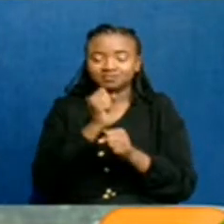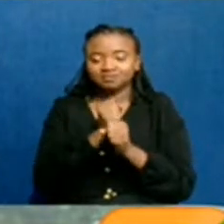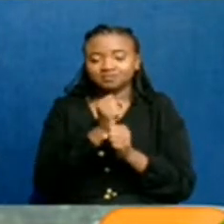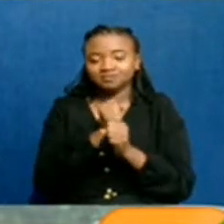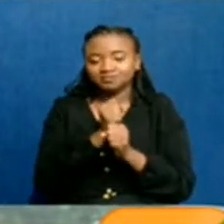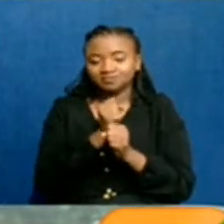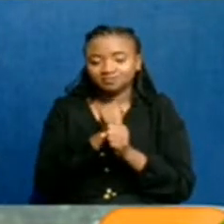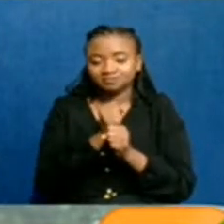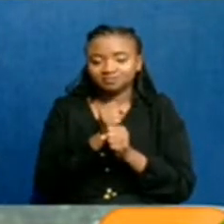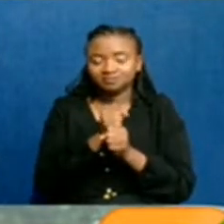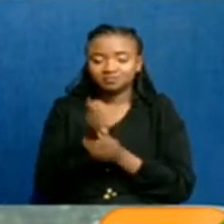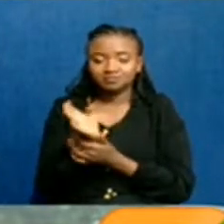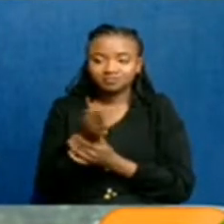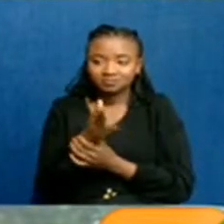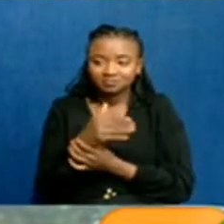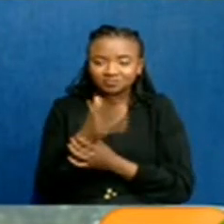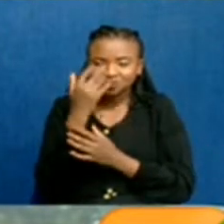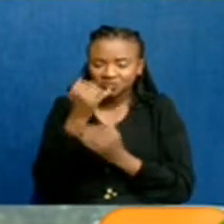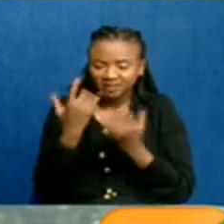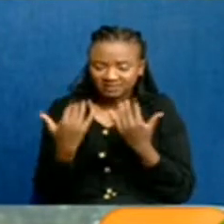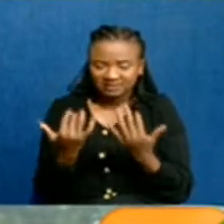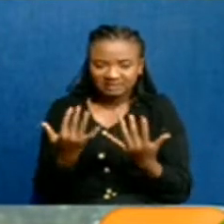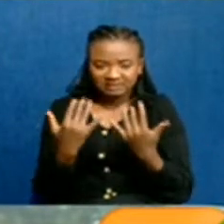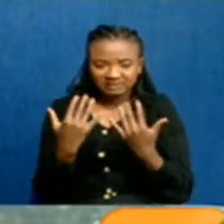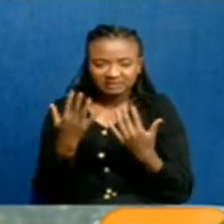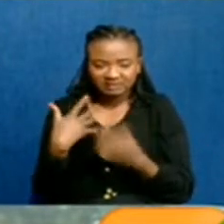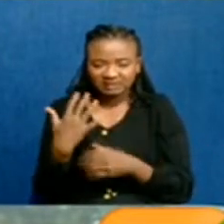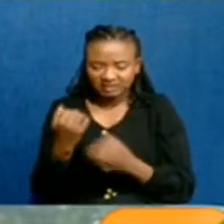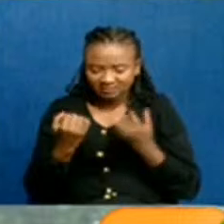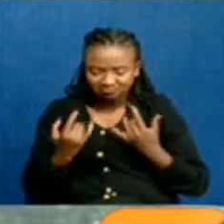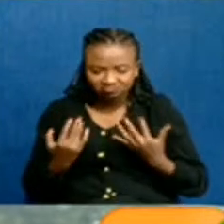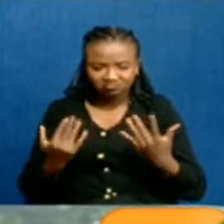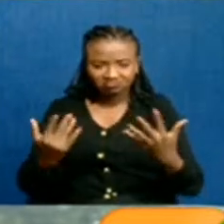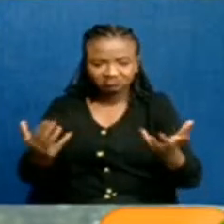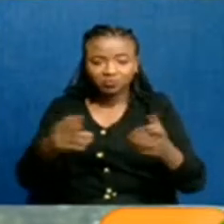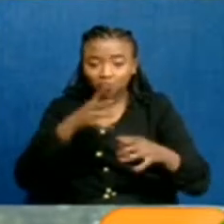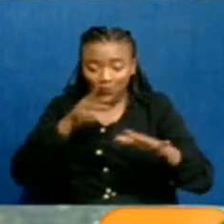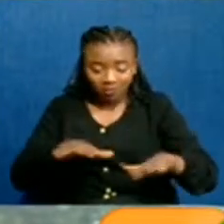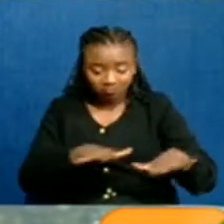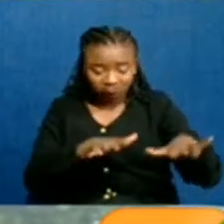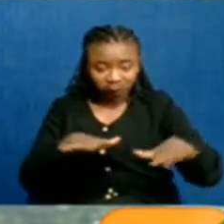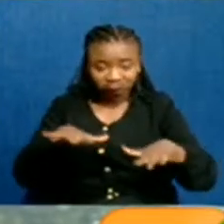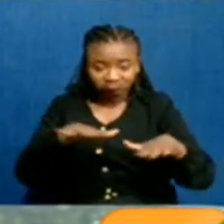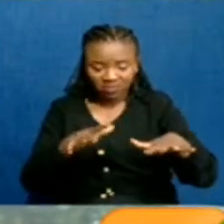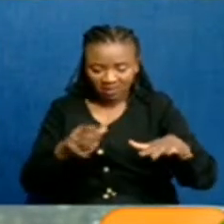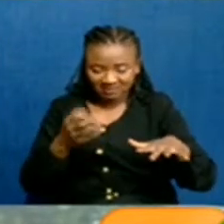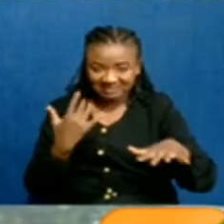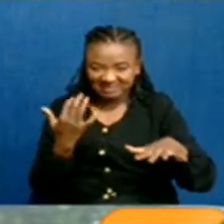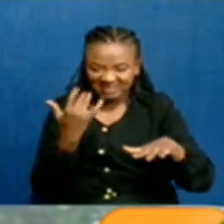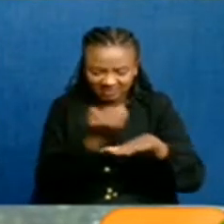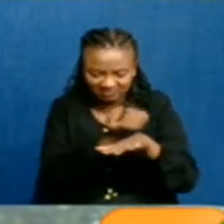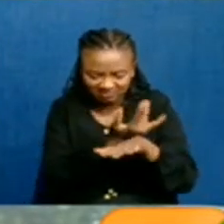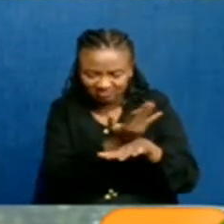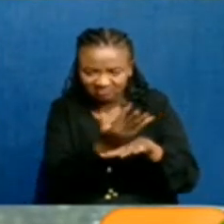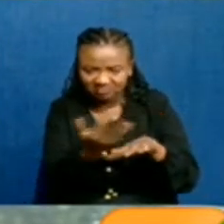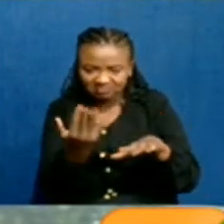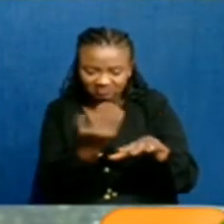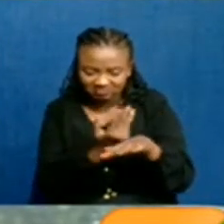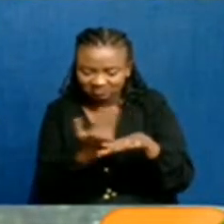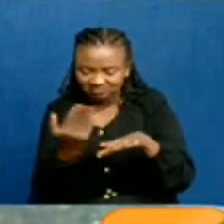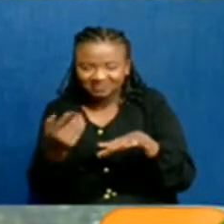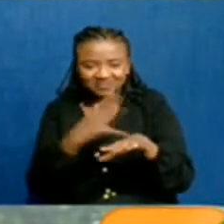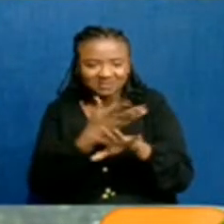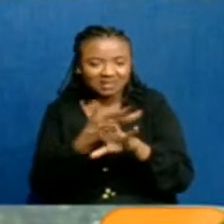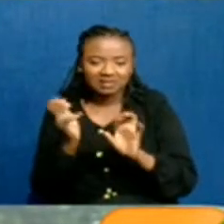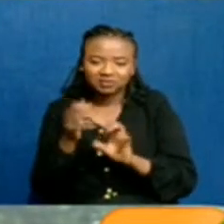maritime industries, leading to losses estimated at 3 billion shillings. But now an ambitious project along the